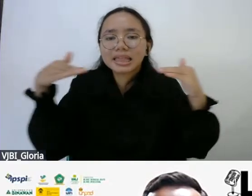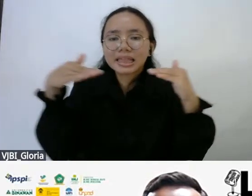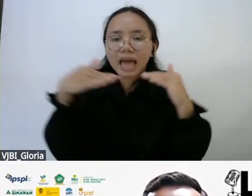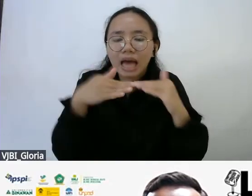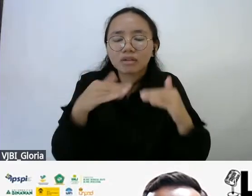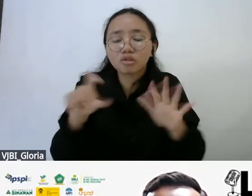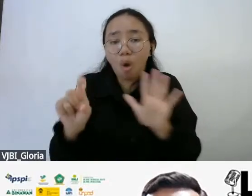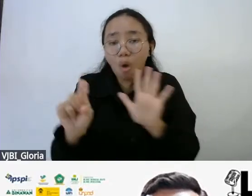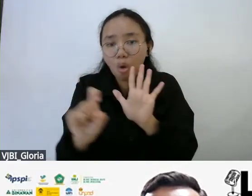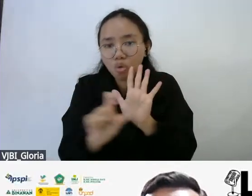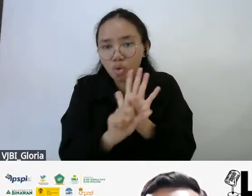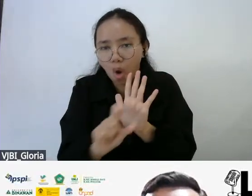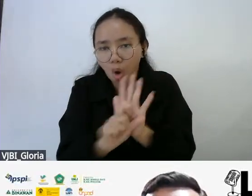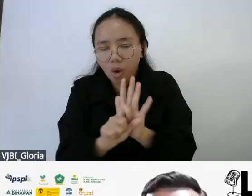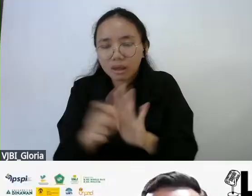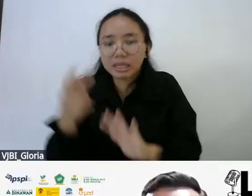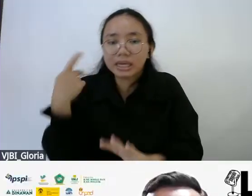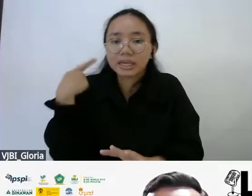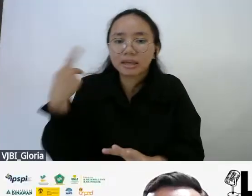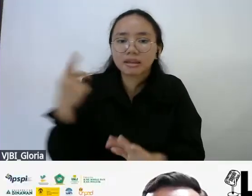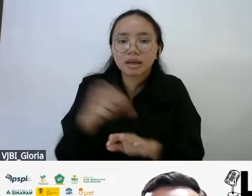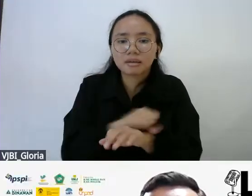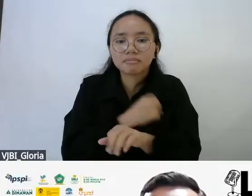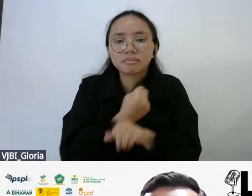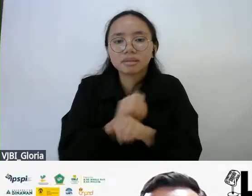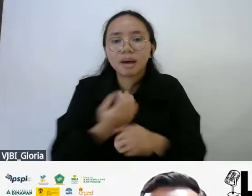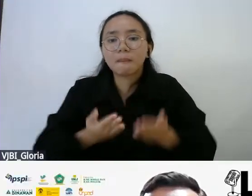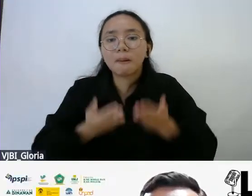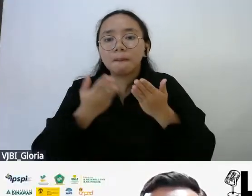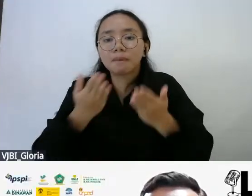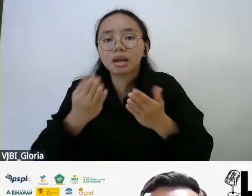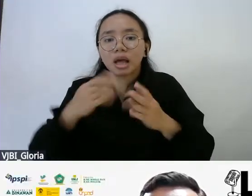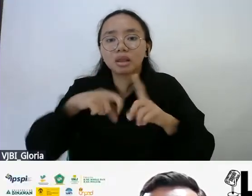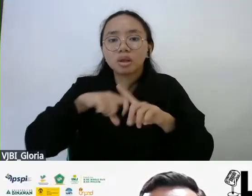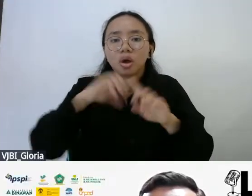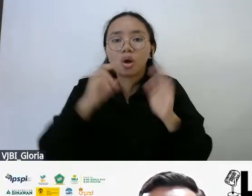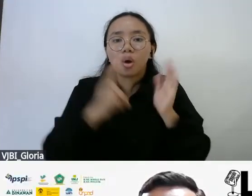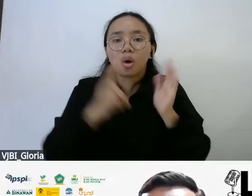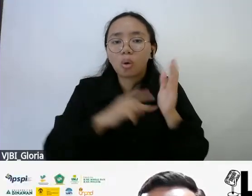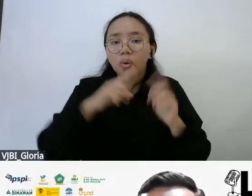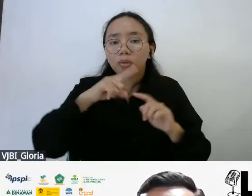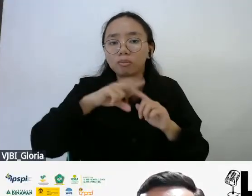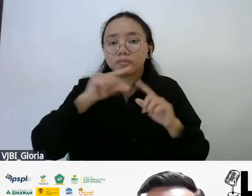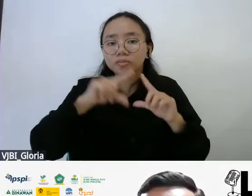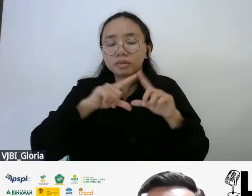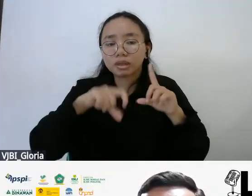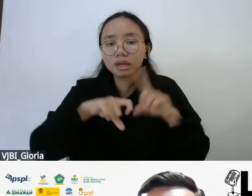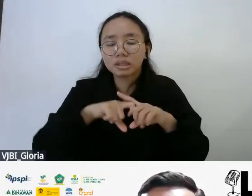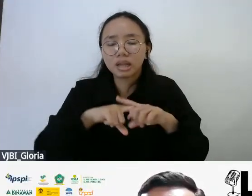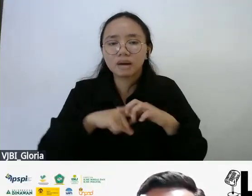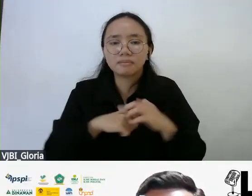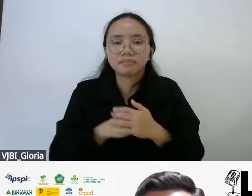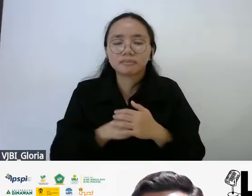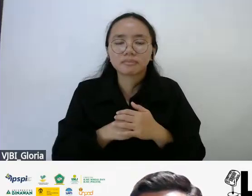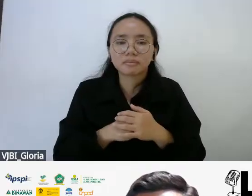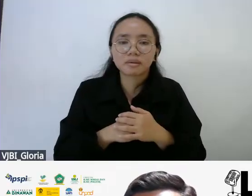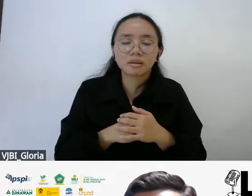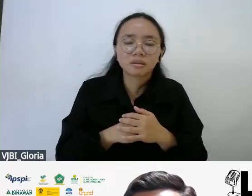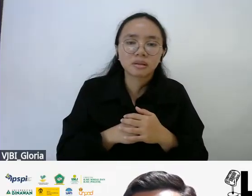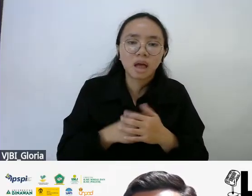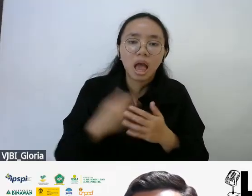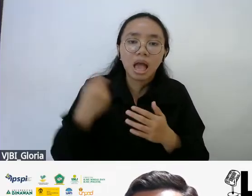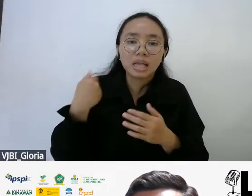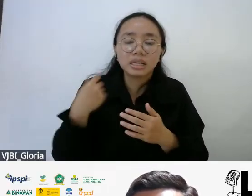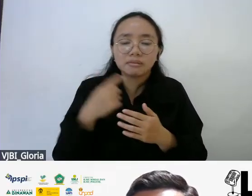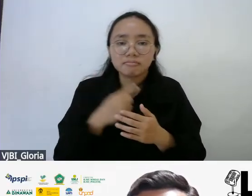of Health, and part of that contract was to go out all around Hawaii and talk to the